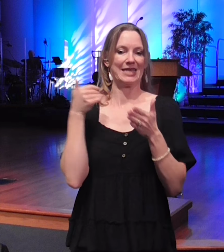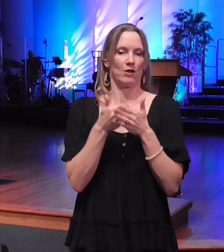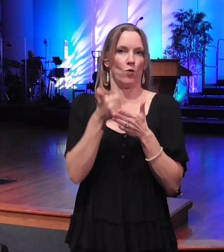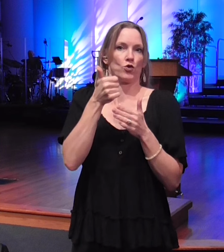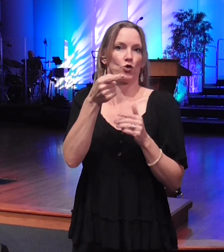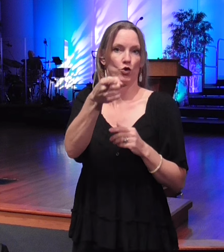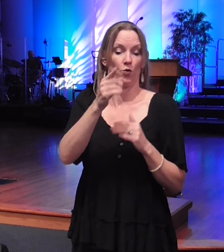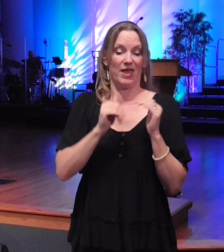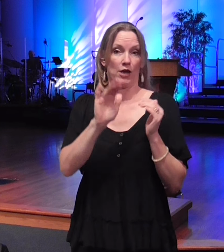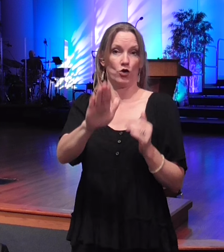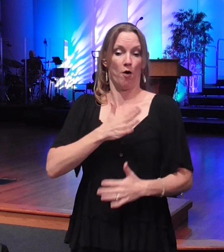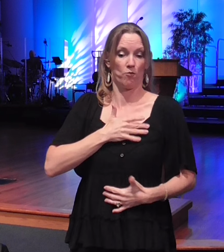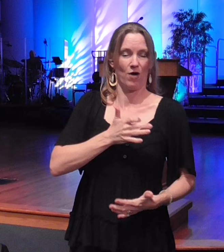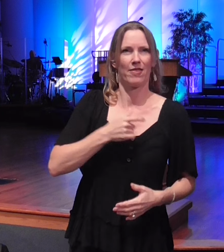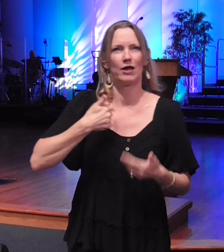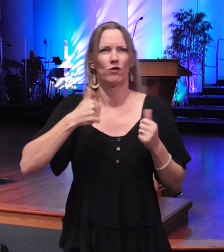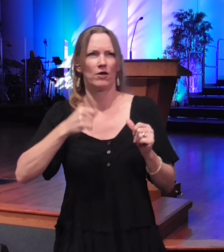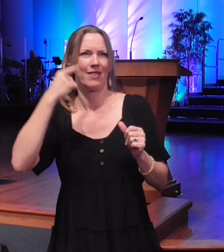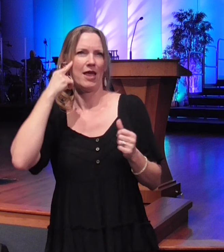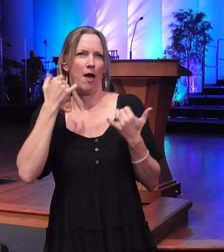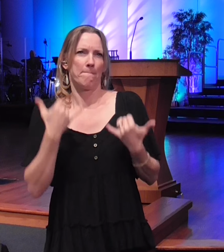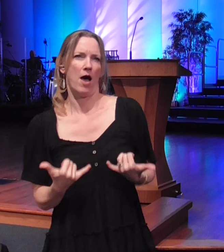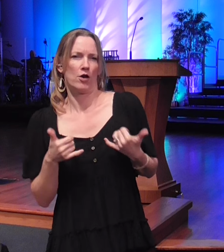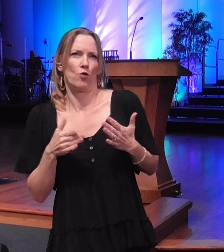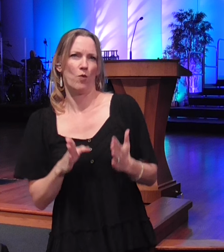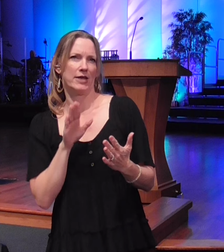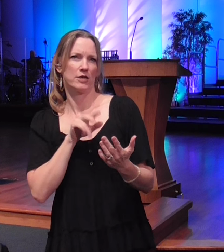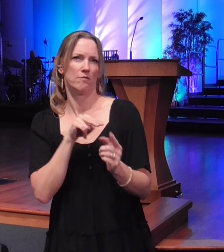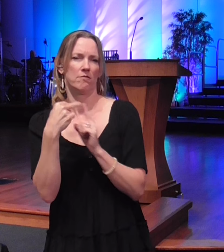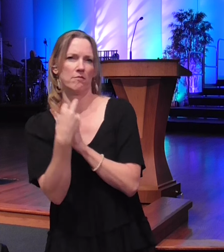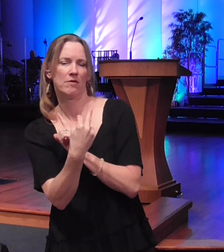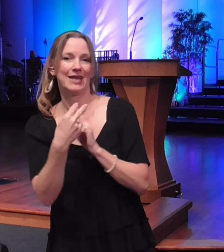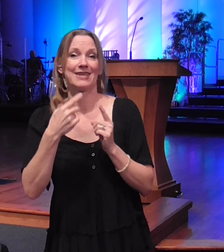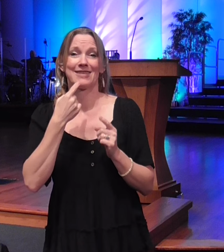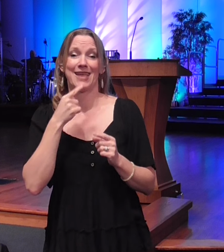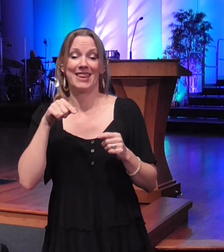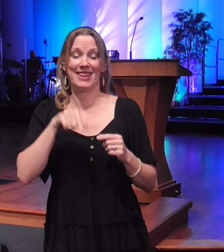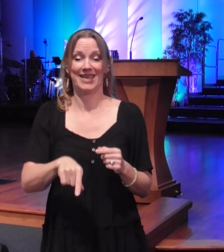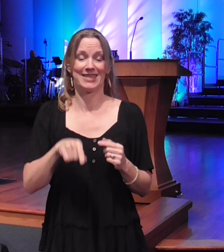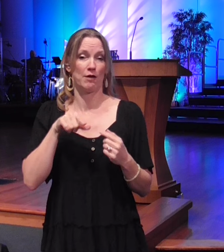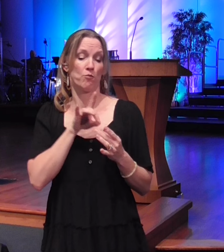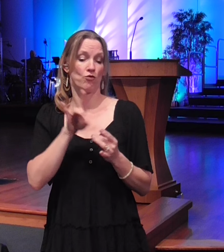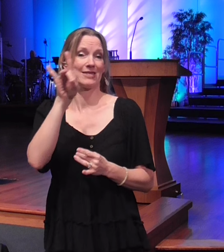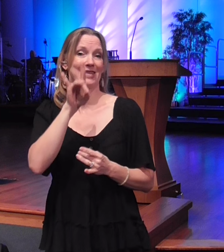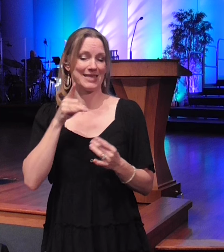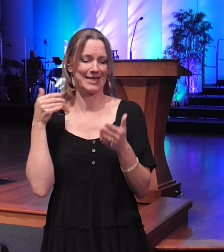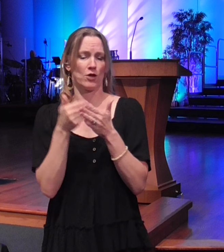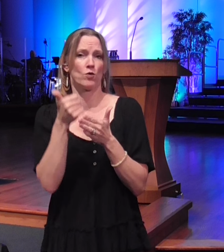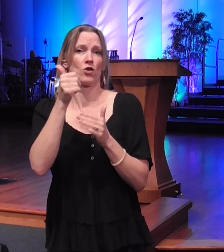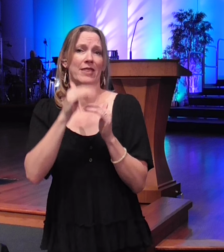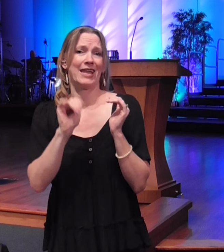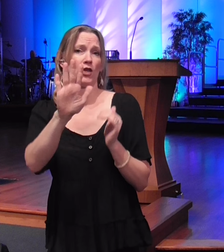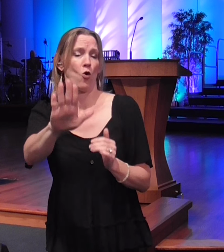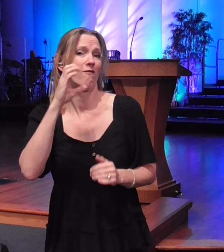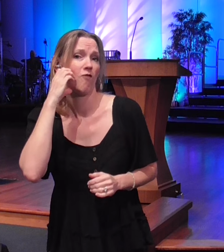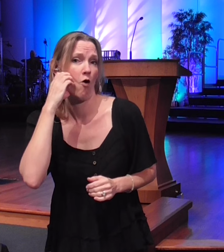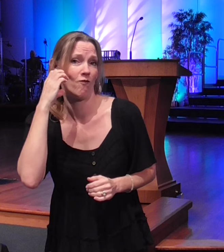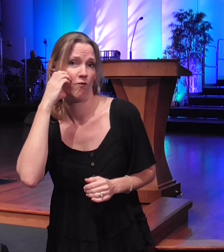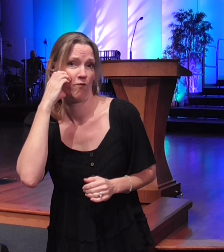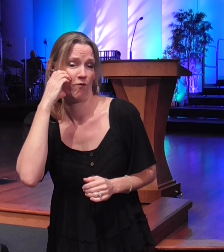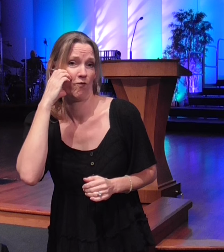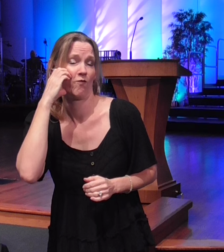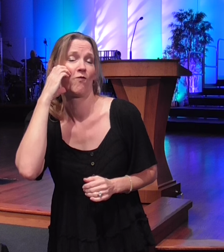breath. I've tried to think of the right modern way to put it, and I think it is to say that this presence is nearer to you than your very cell phone.